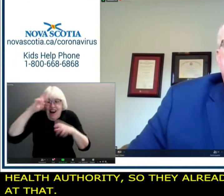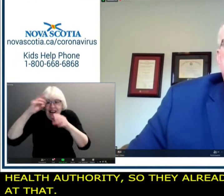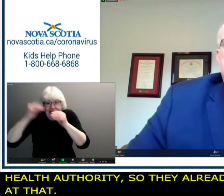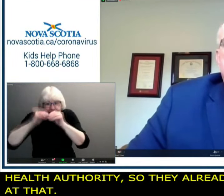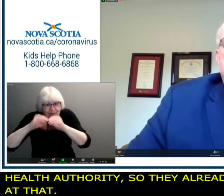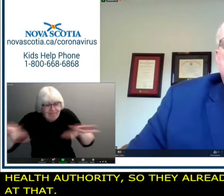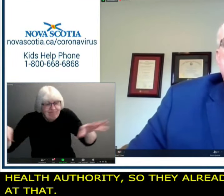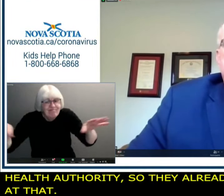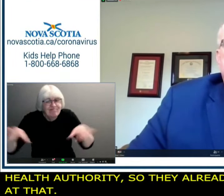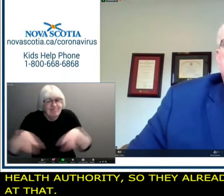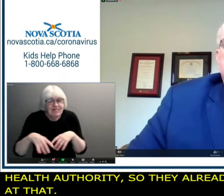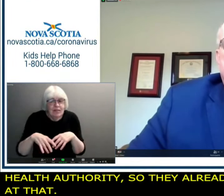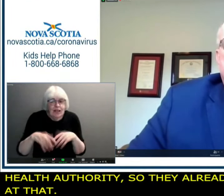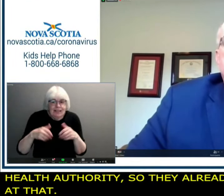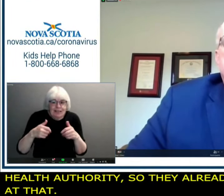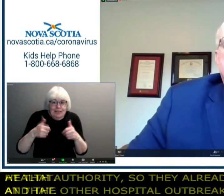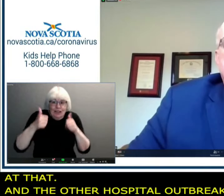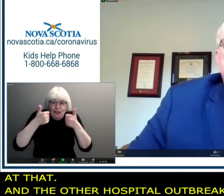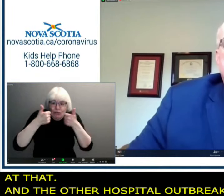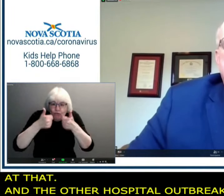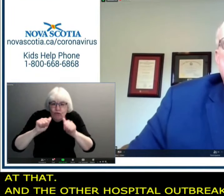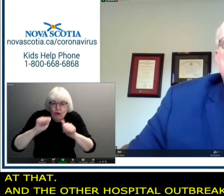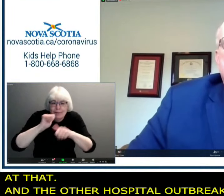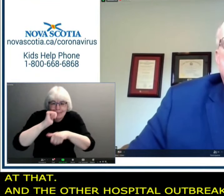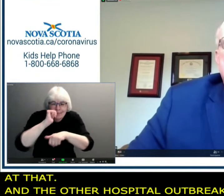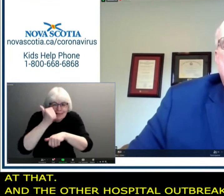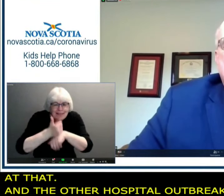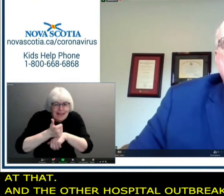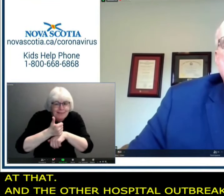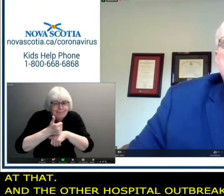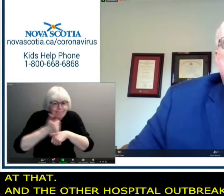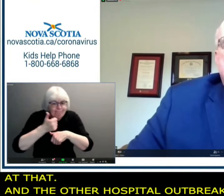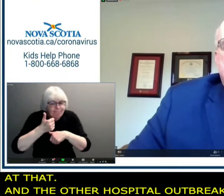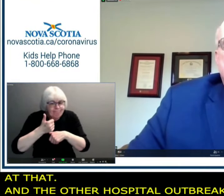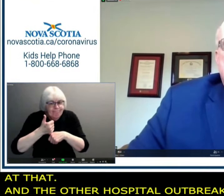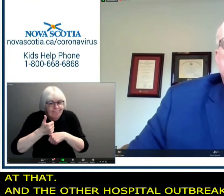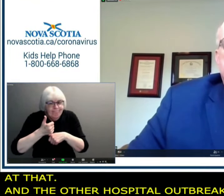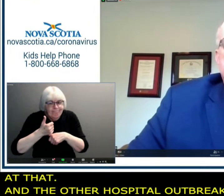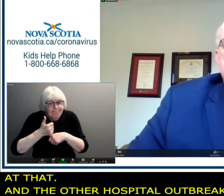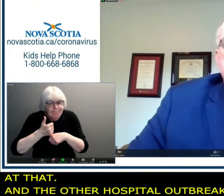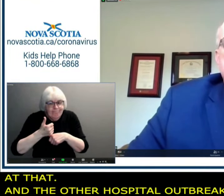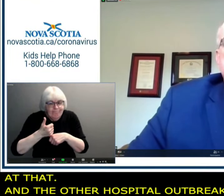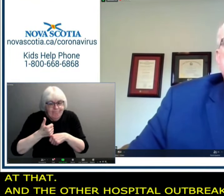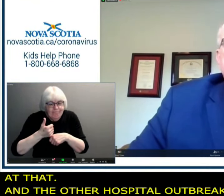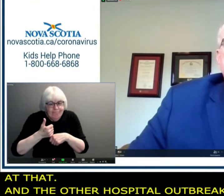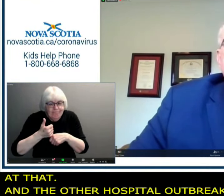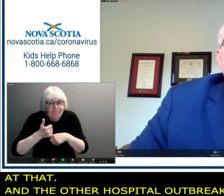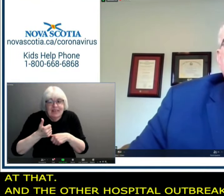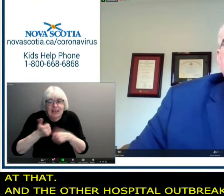measures in place very quickly and to contain those outbreaks.